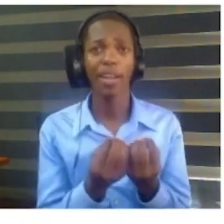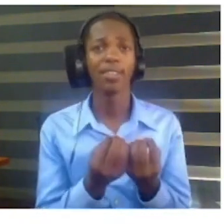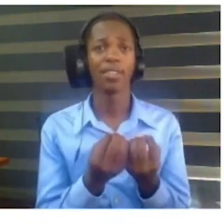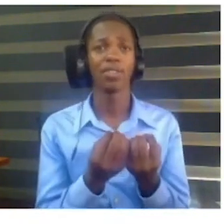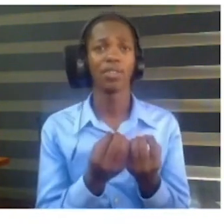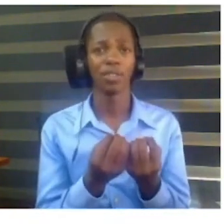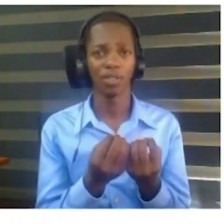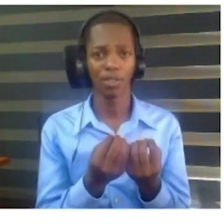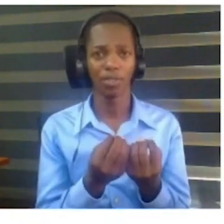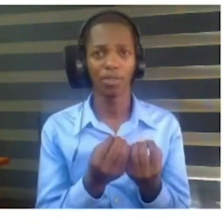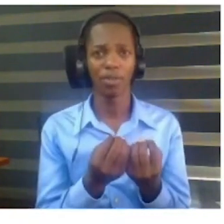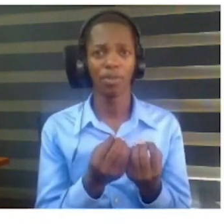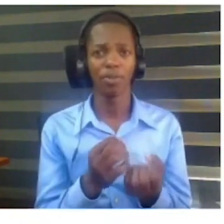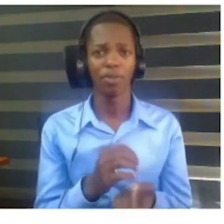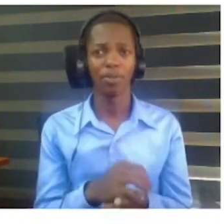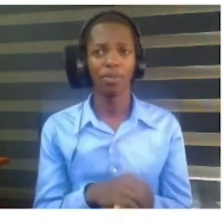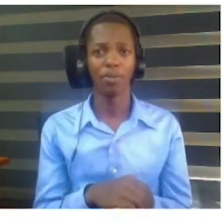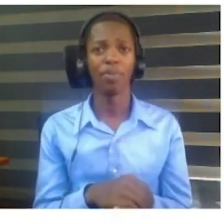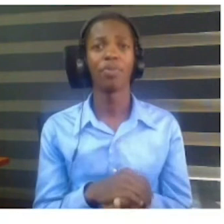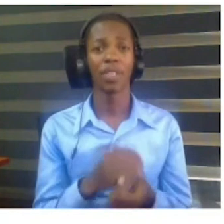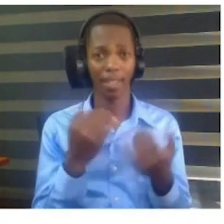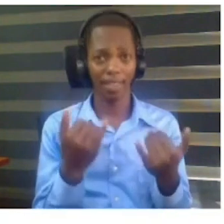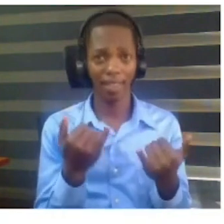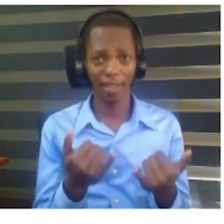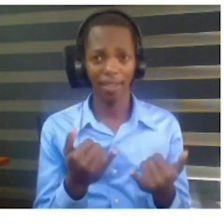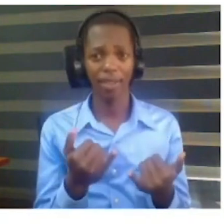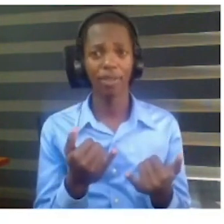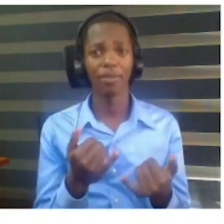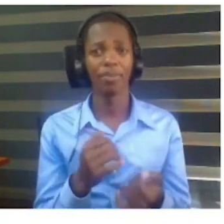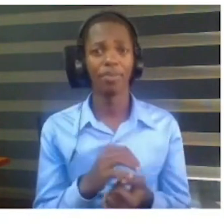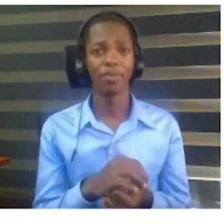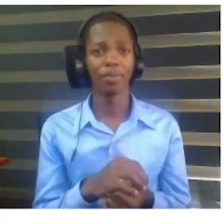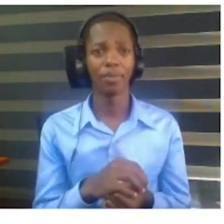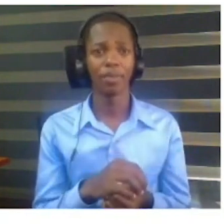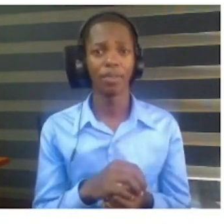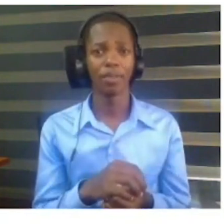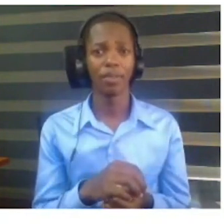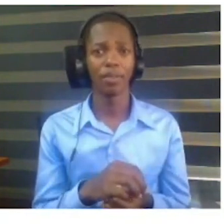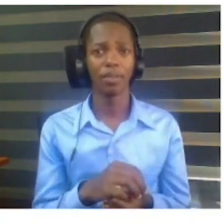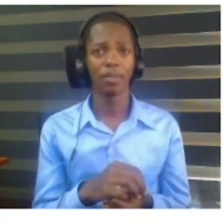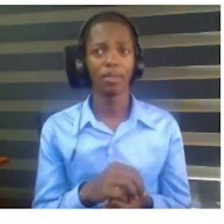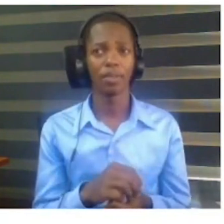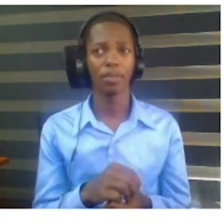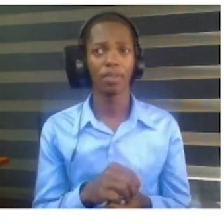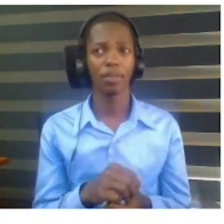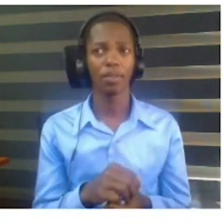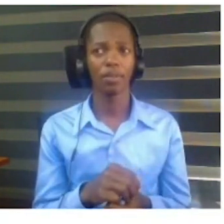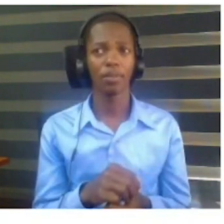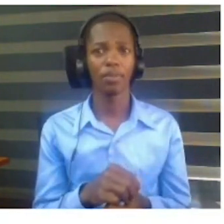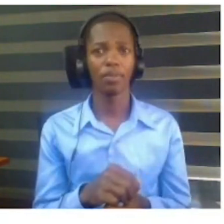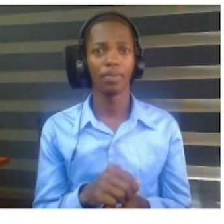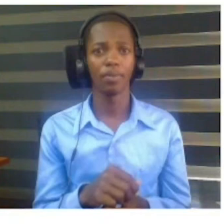They're posting videos without captions, podcasts without transcripts, images,